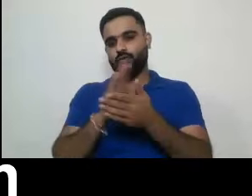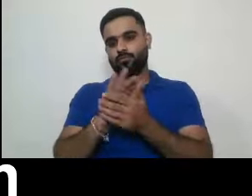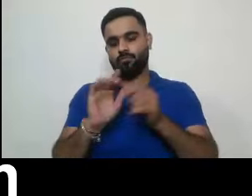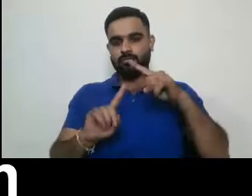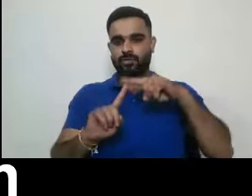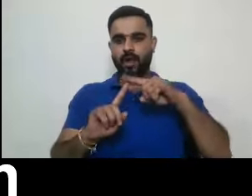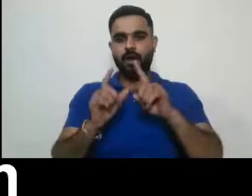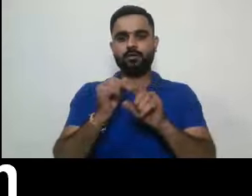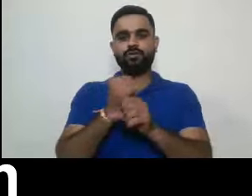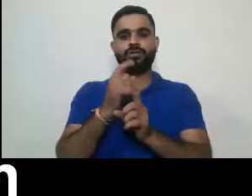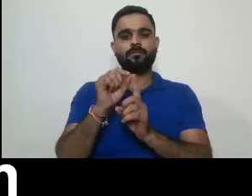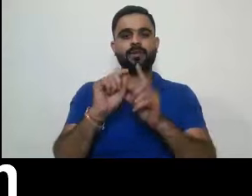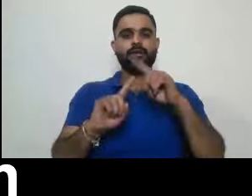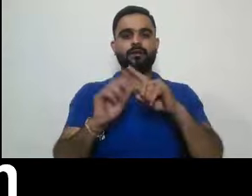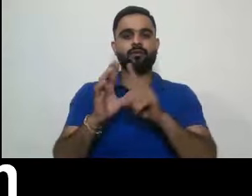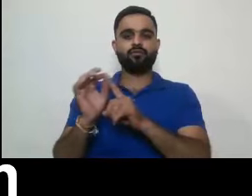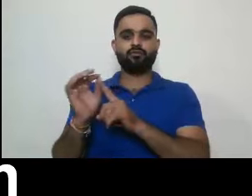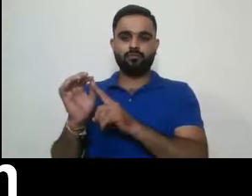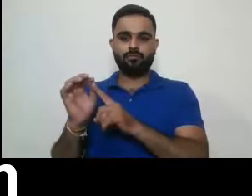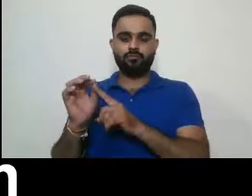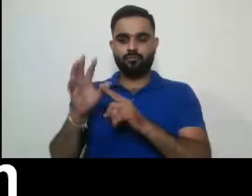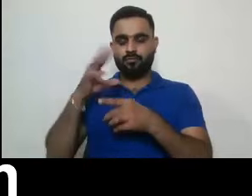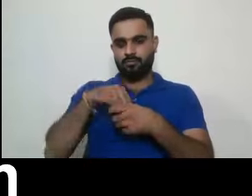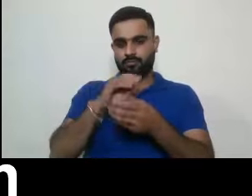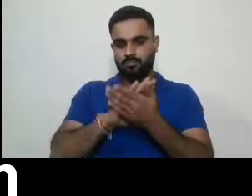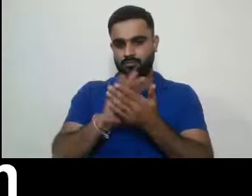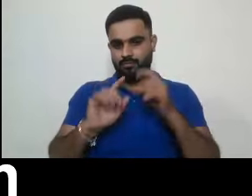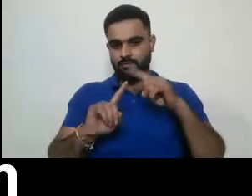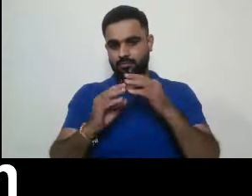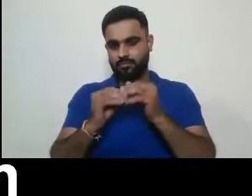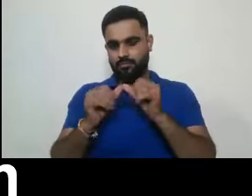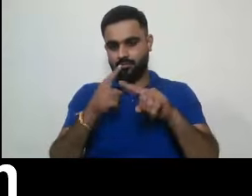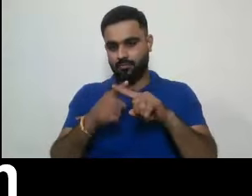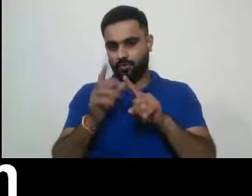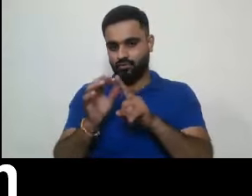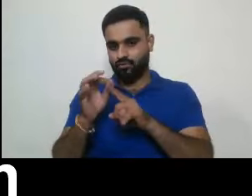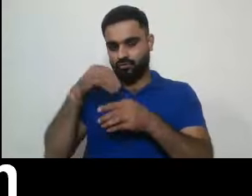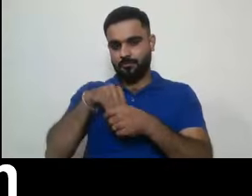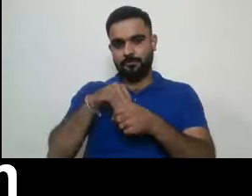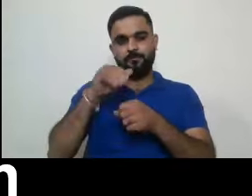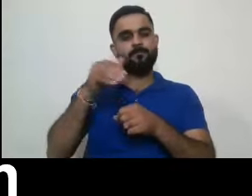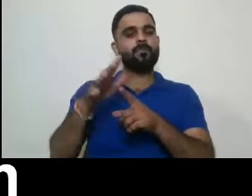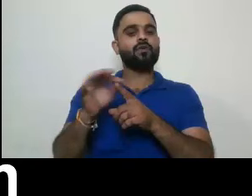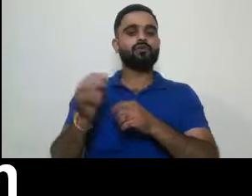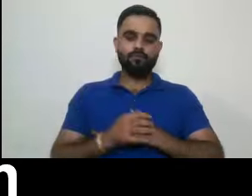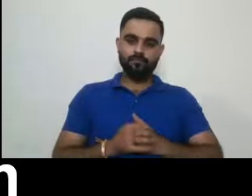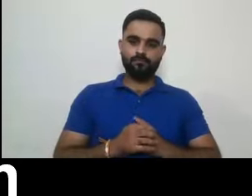do? Can you put it in the chat box? What all can it do?